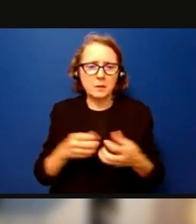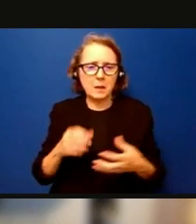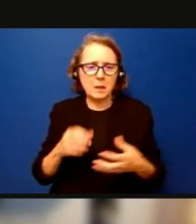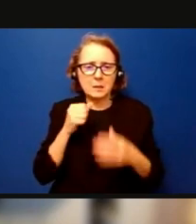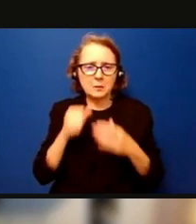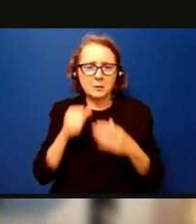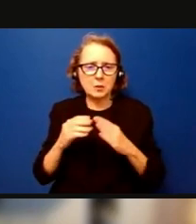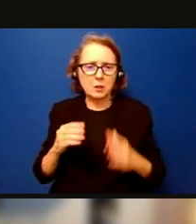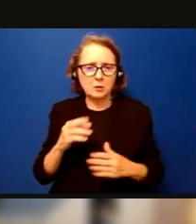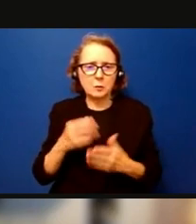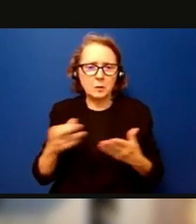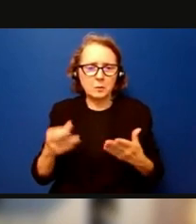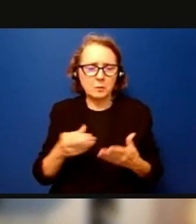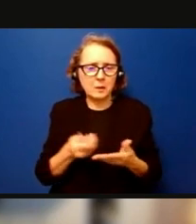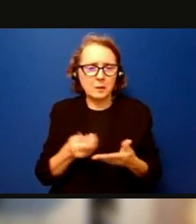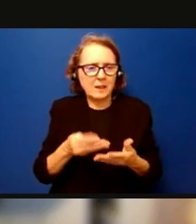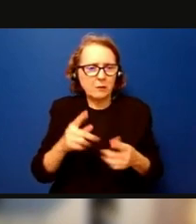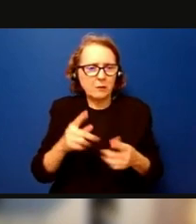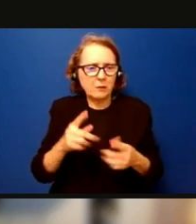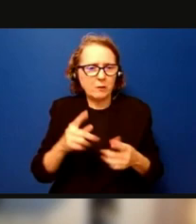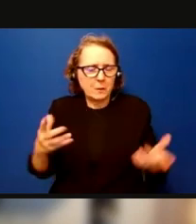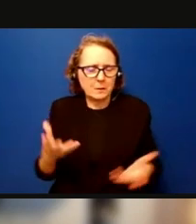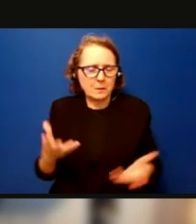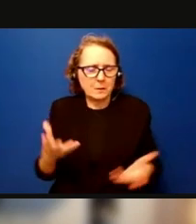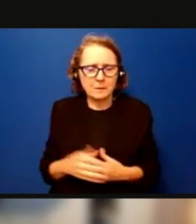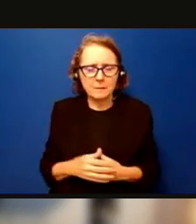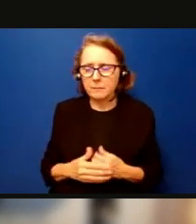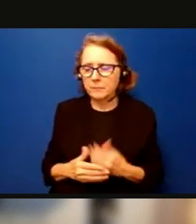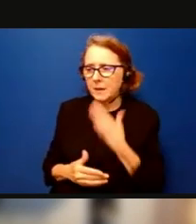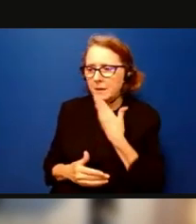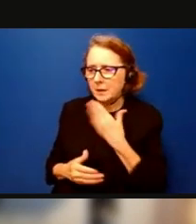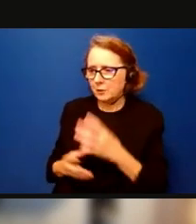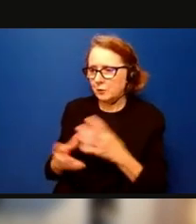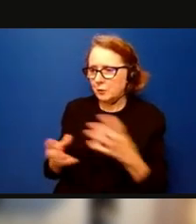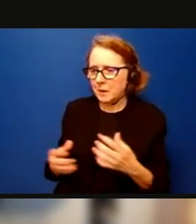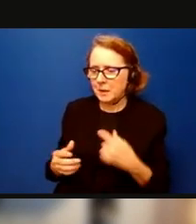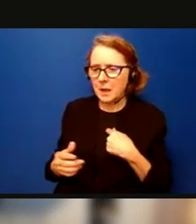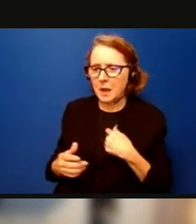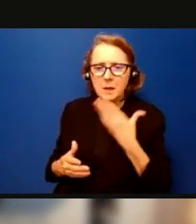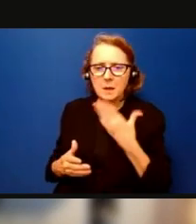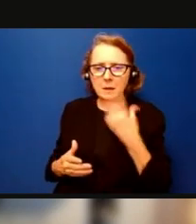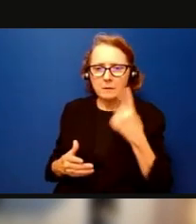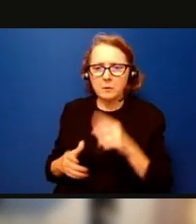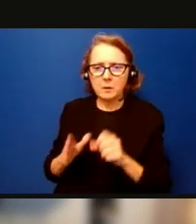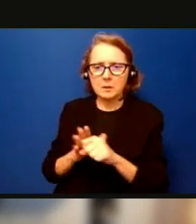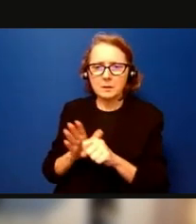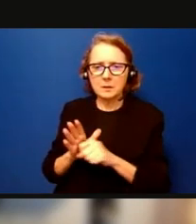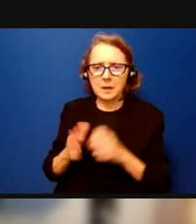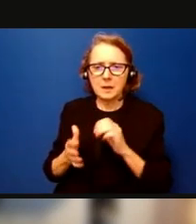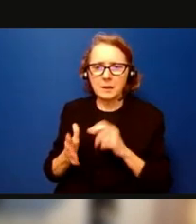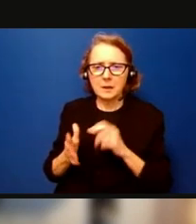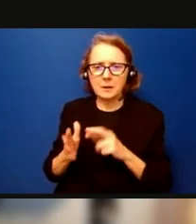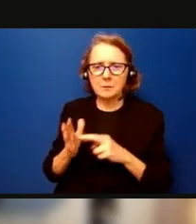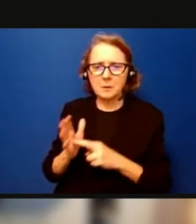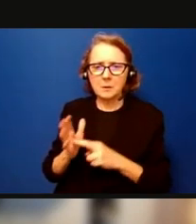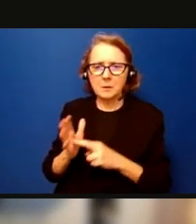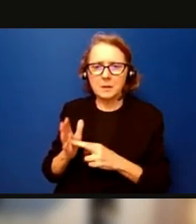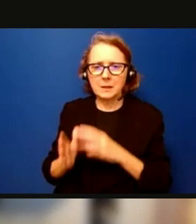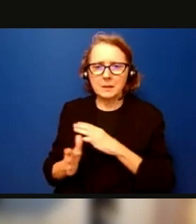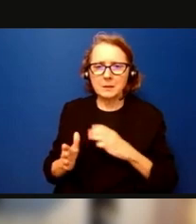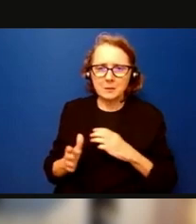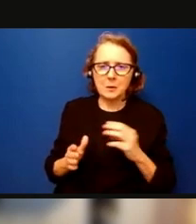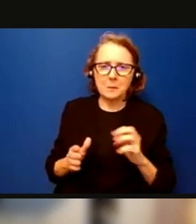So several variables there. Thank you so much. Yeah, I am very thankful for State Representative, Councilor, Mayor